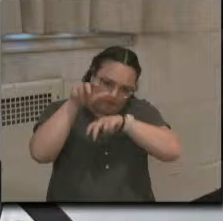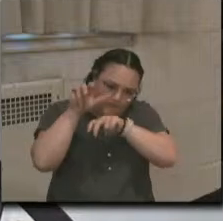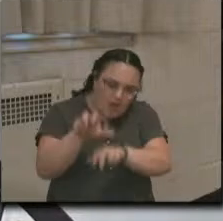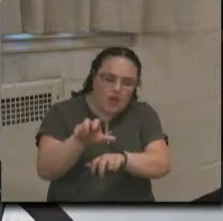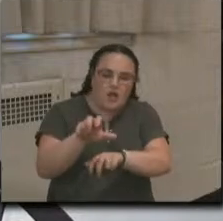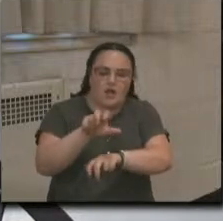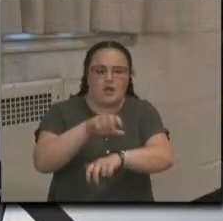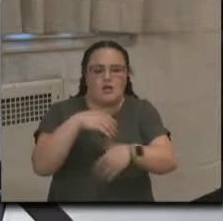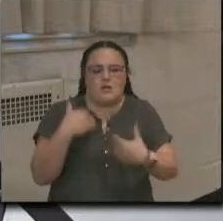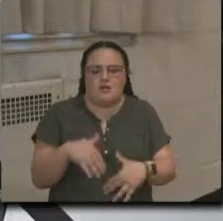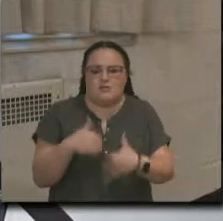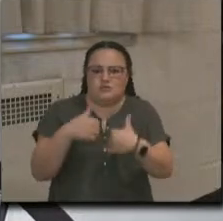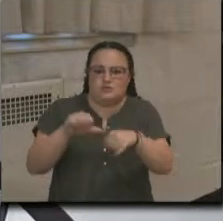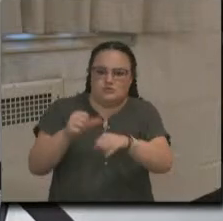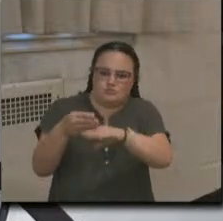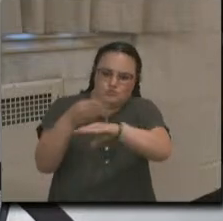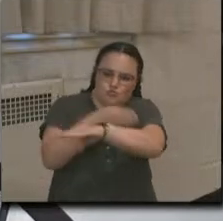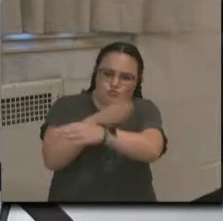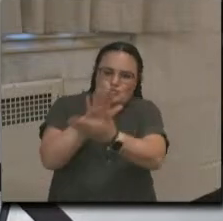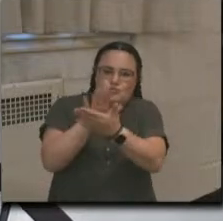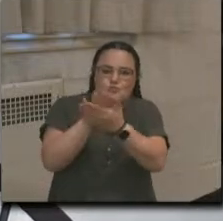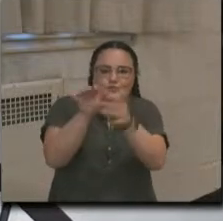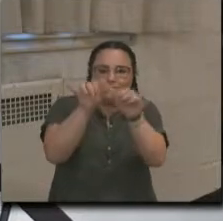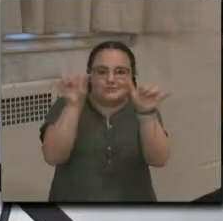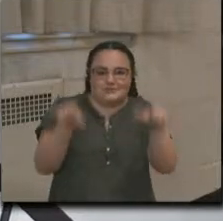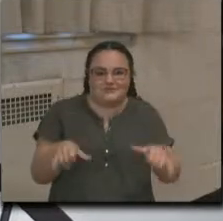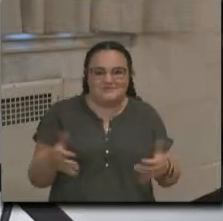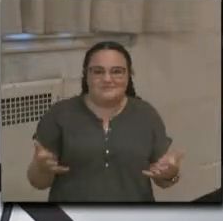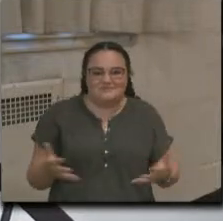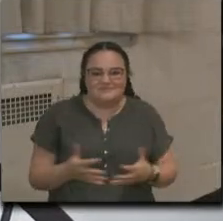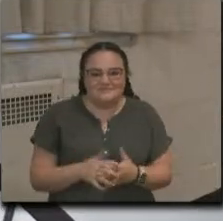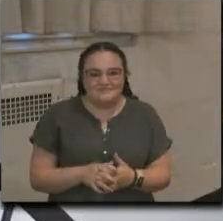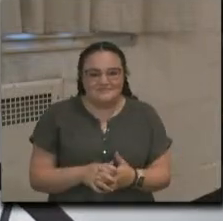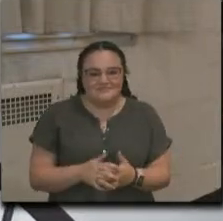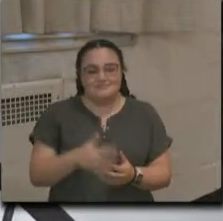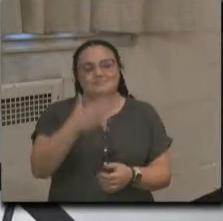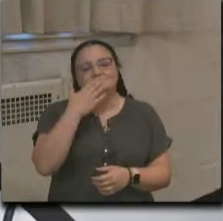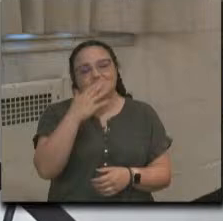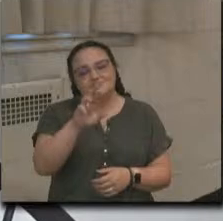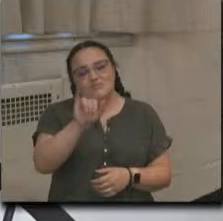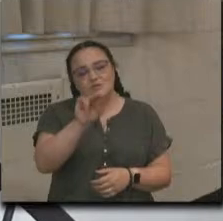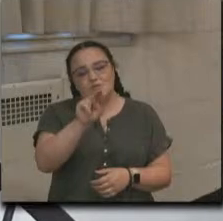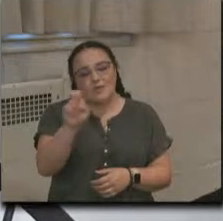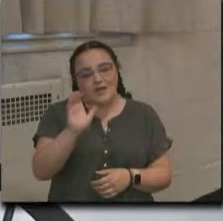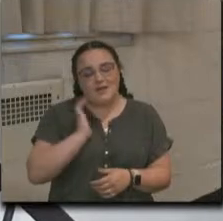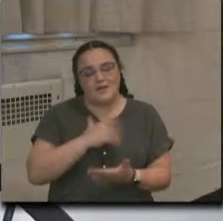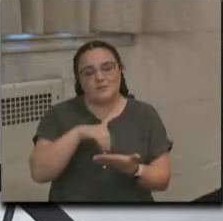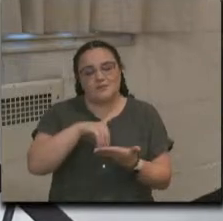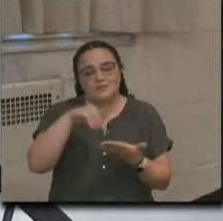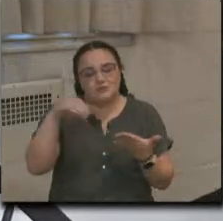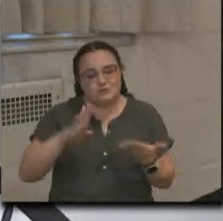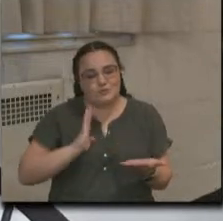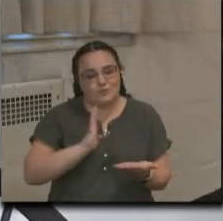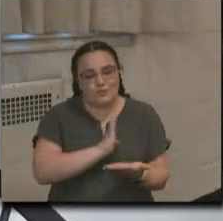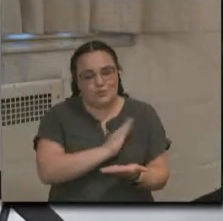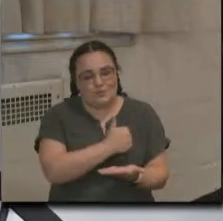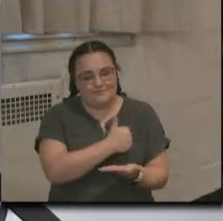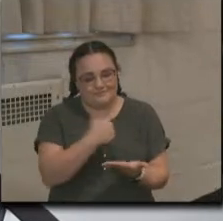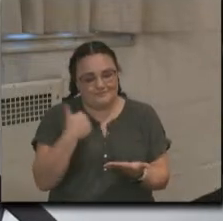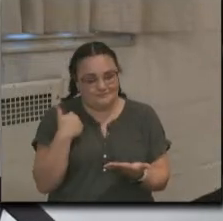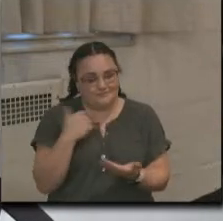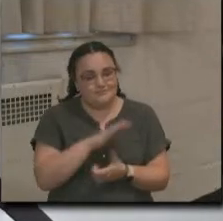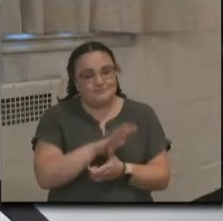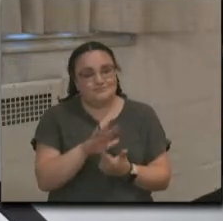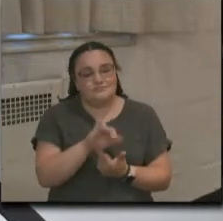trying to make our school system the best that it can be. Thank you to Rain Rivera, our student board member, to